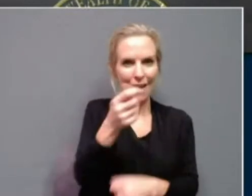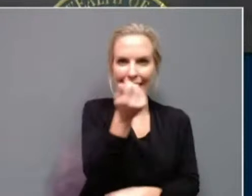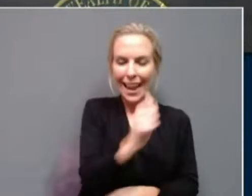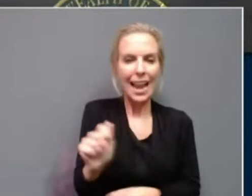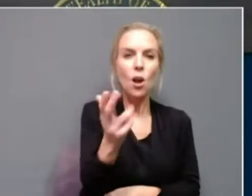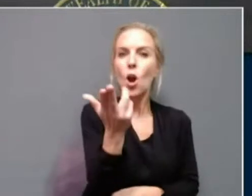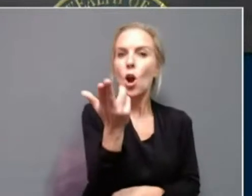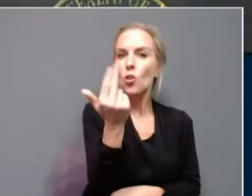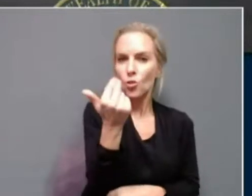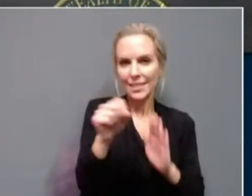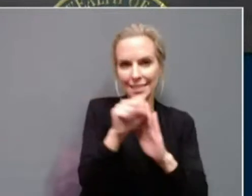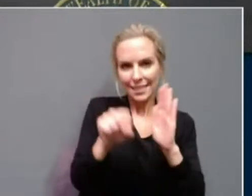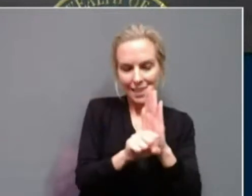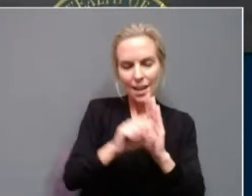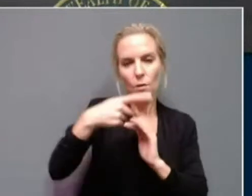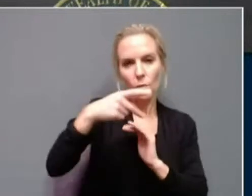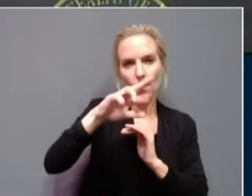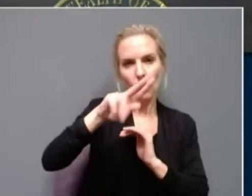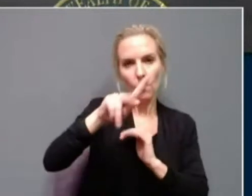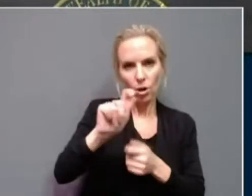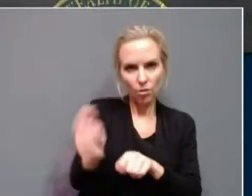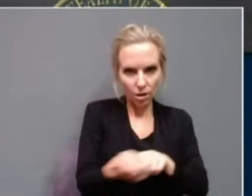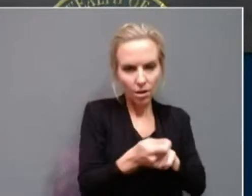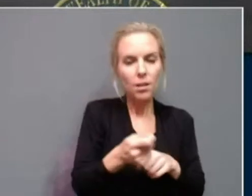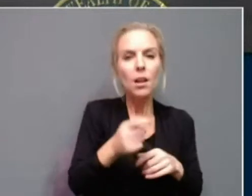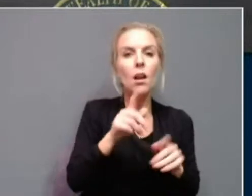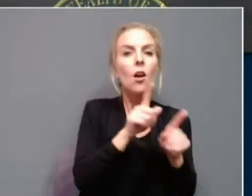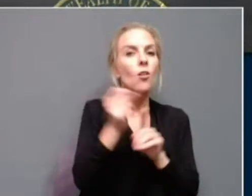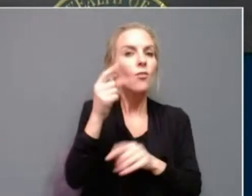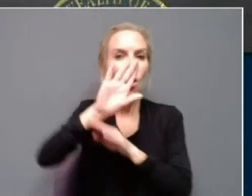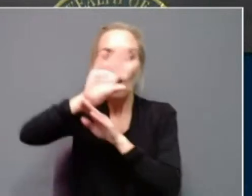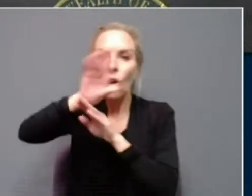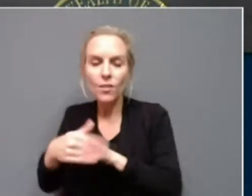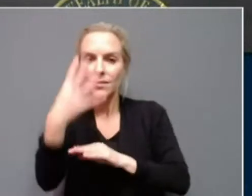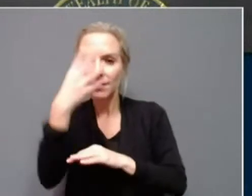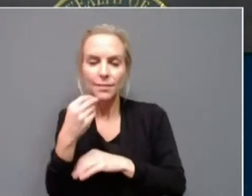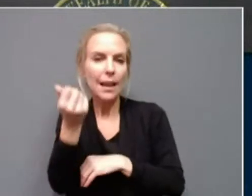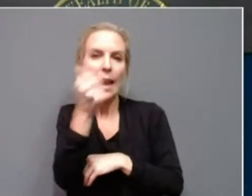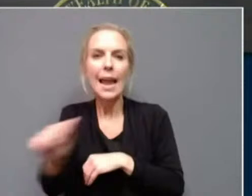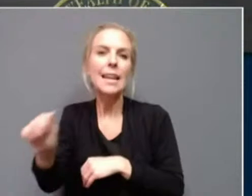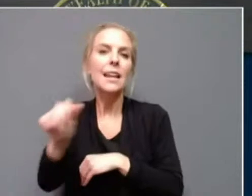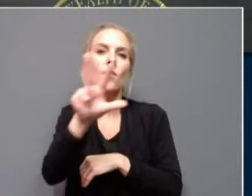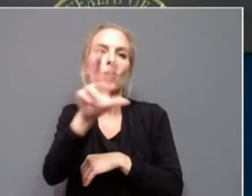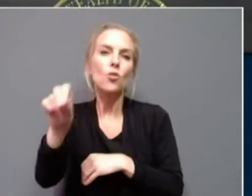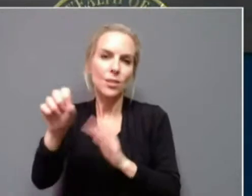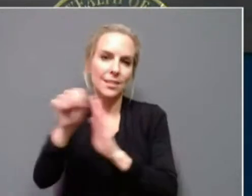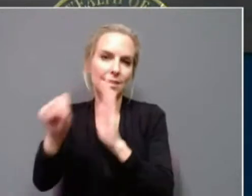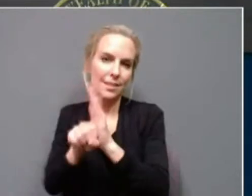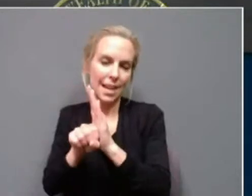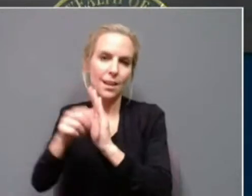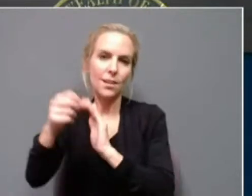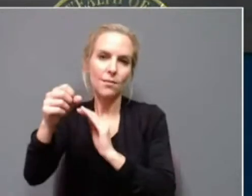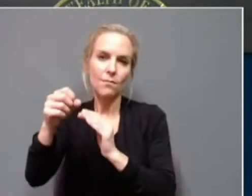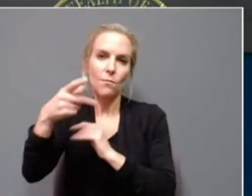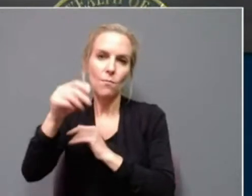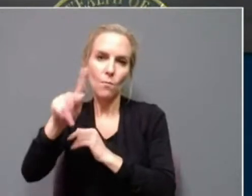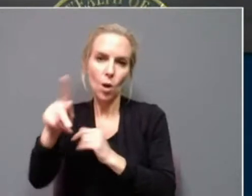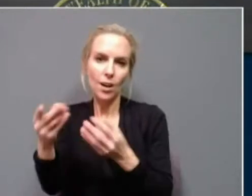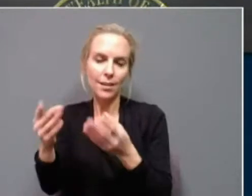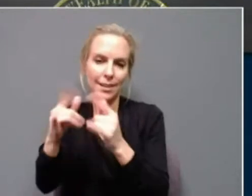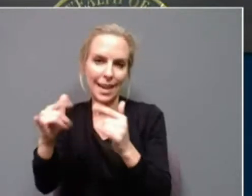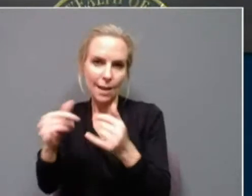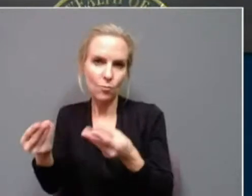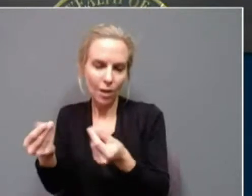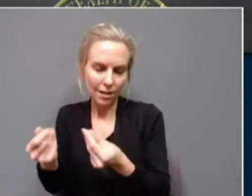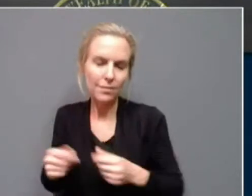golf courses, and overnight stays at any of our 30 state park campgrounds. Gift certificates